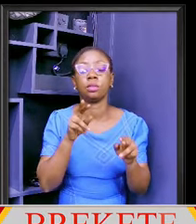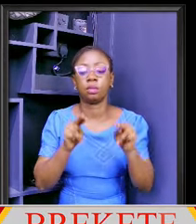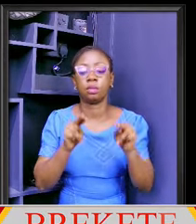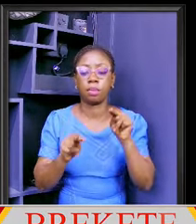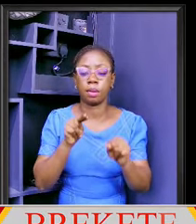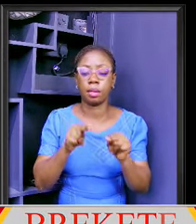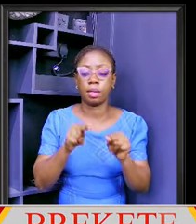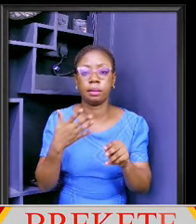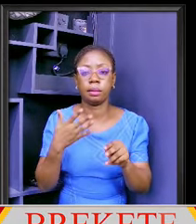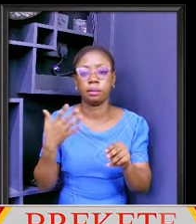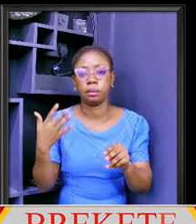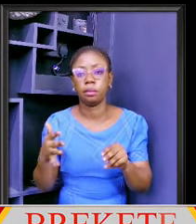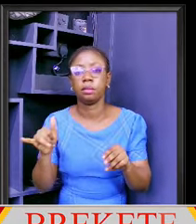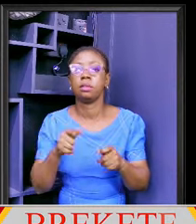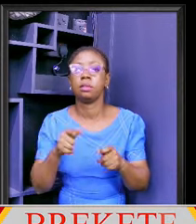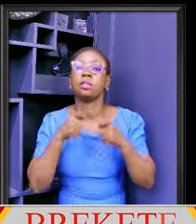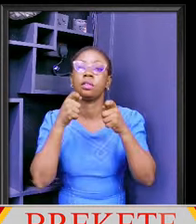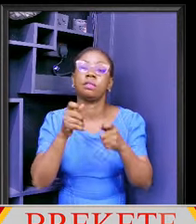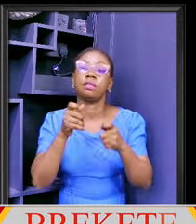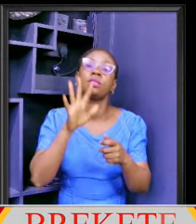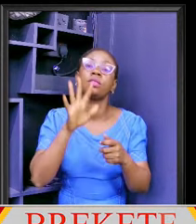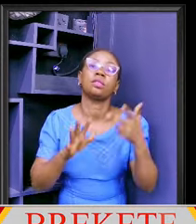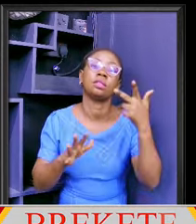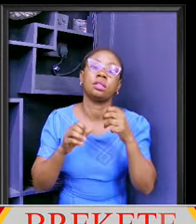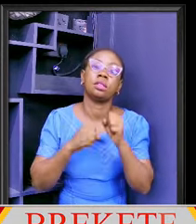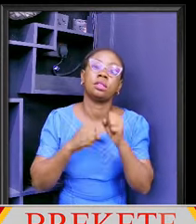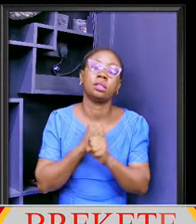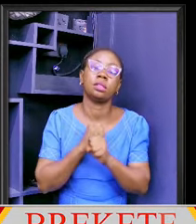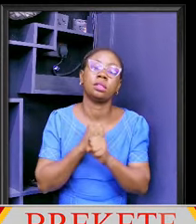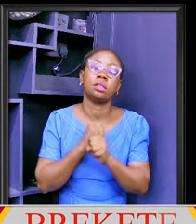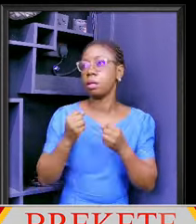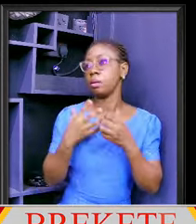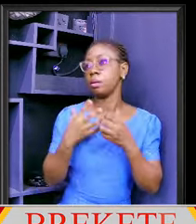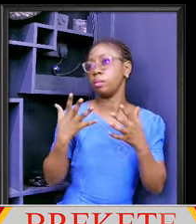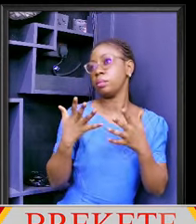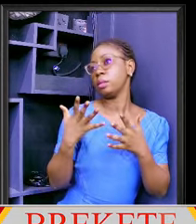go give you your 3 years. Yes. That man, you don't do 3 months. How many months you do it?